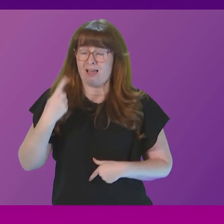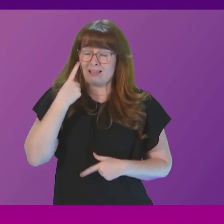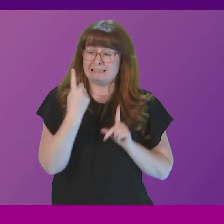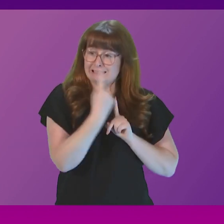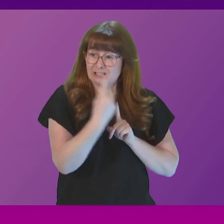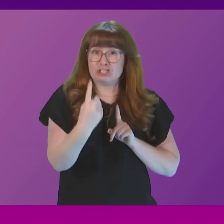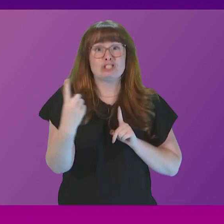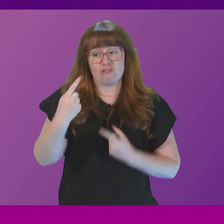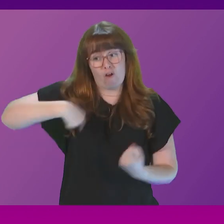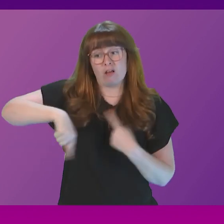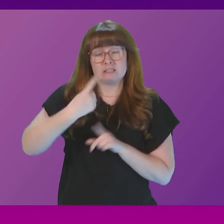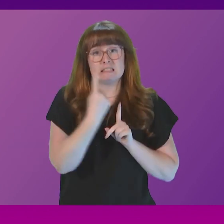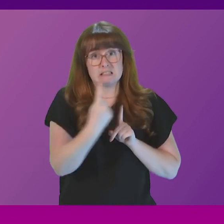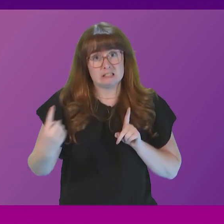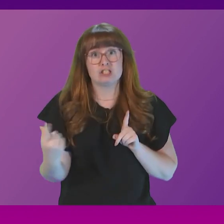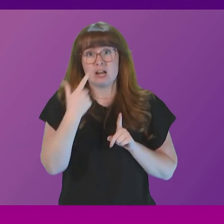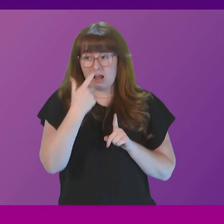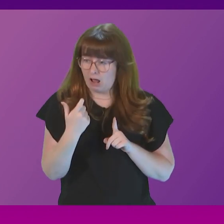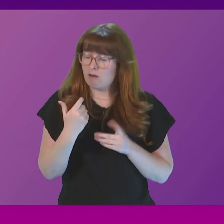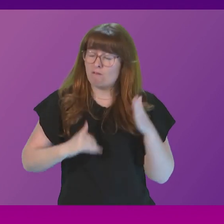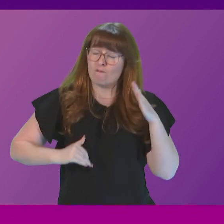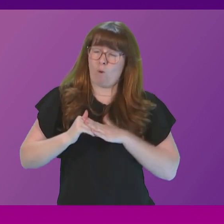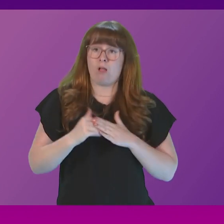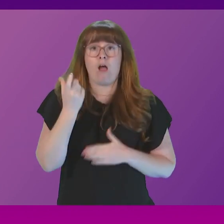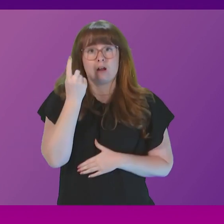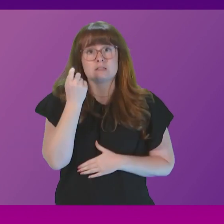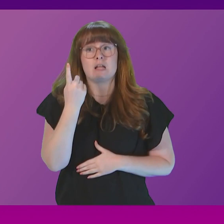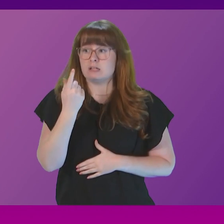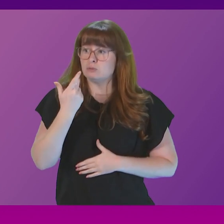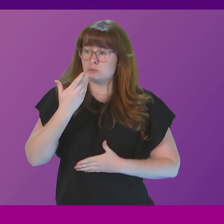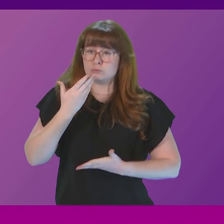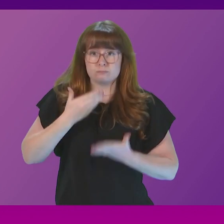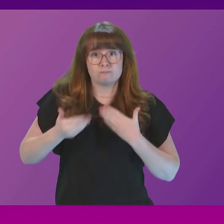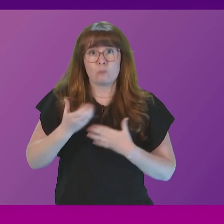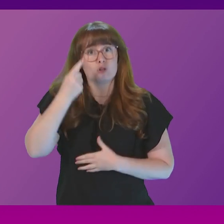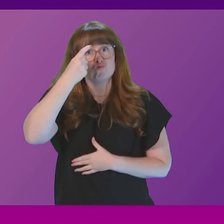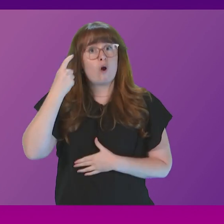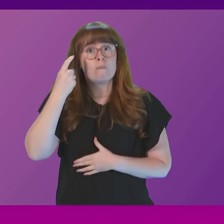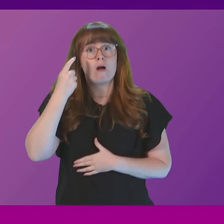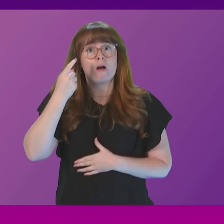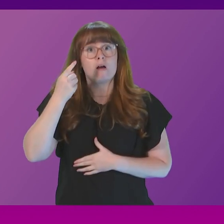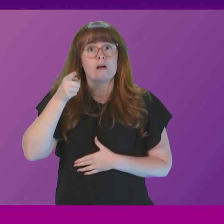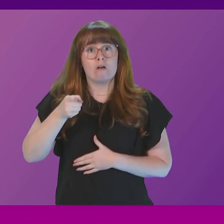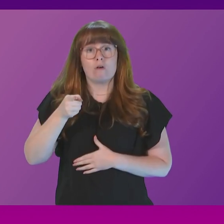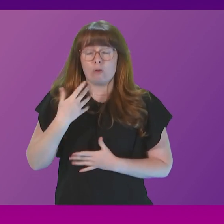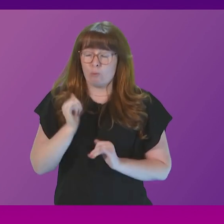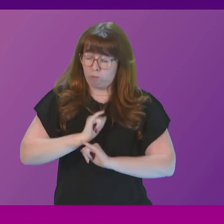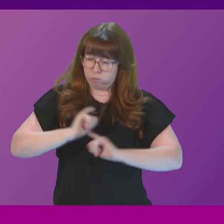us could completely understand if they wanted to just deal with the trauma of the